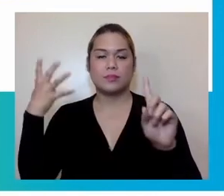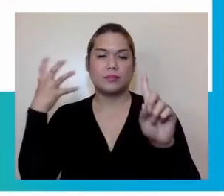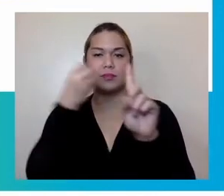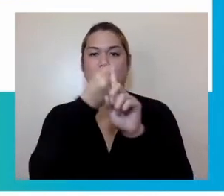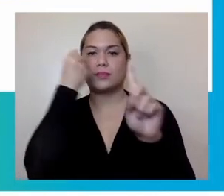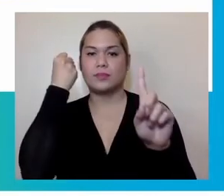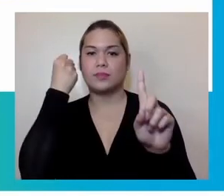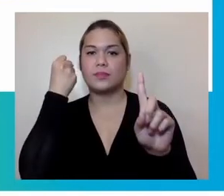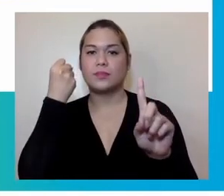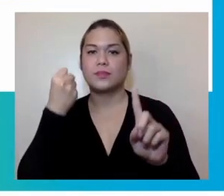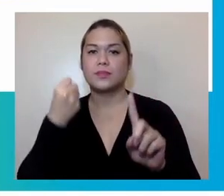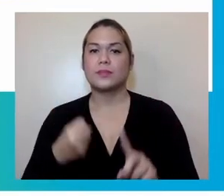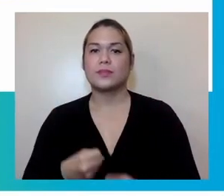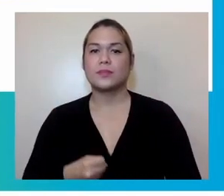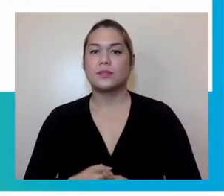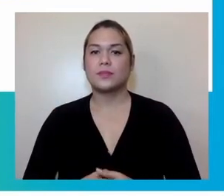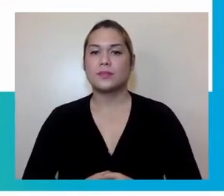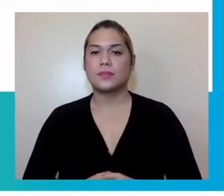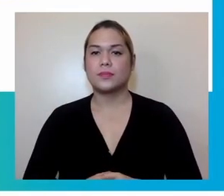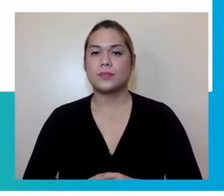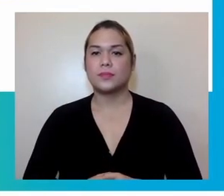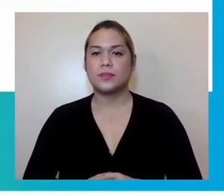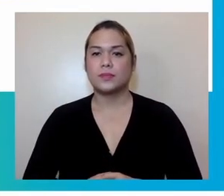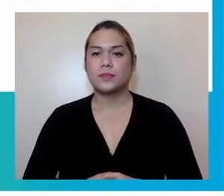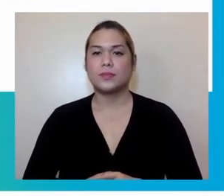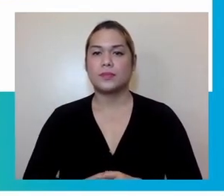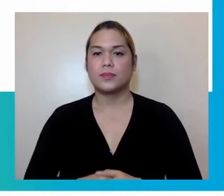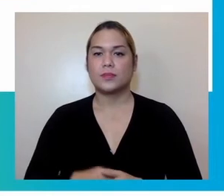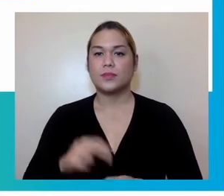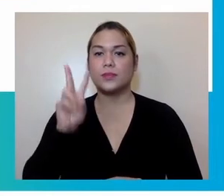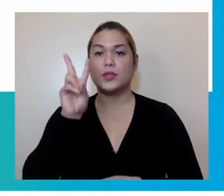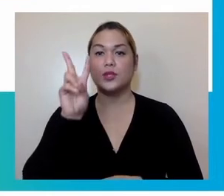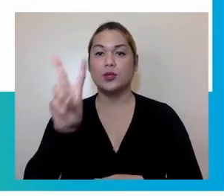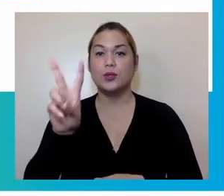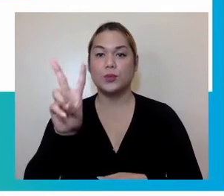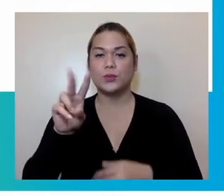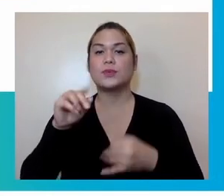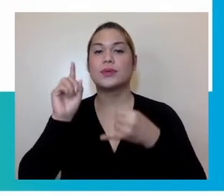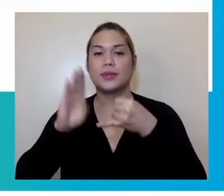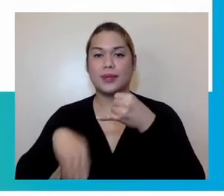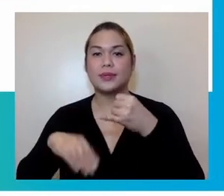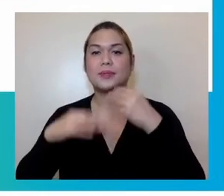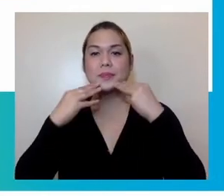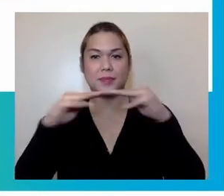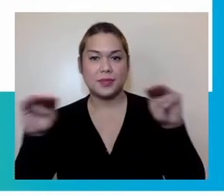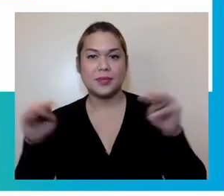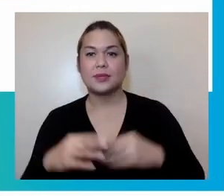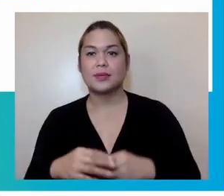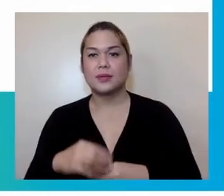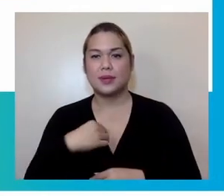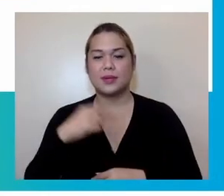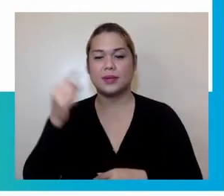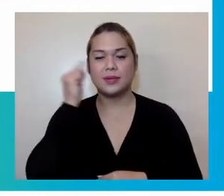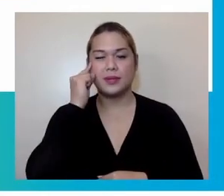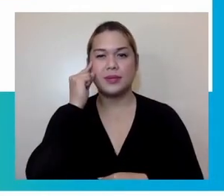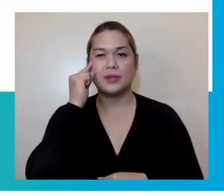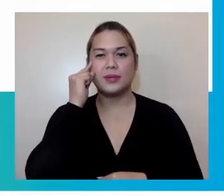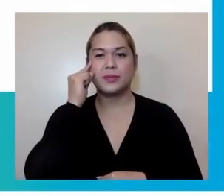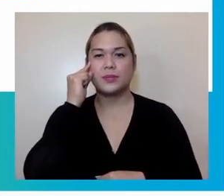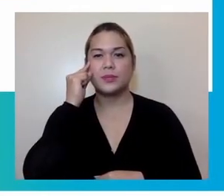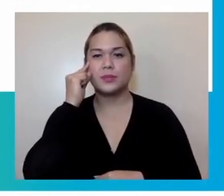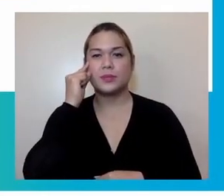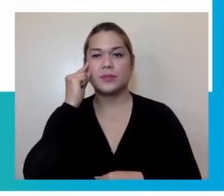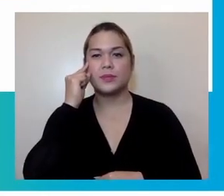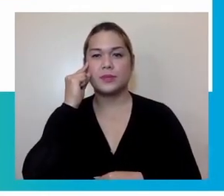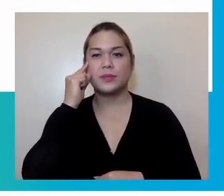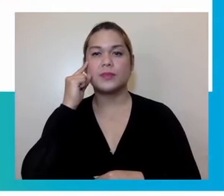Two final points. I think one of the background issues when we are talking about ADB's energy